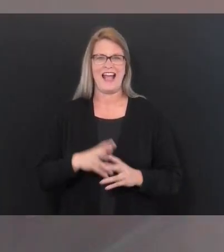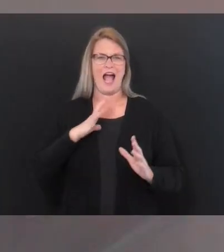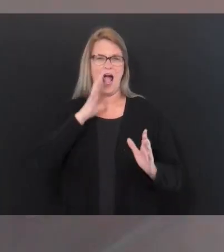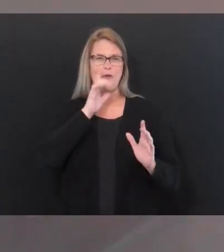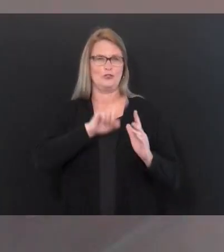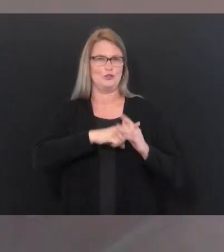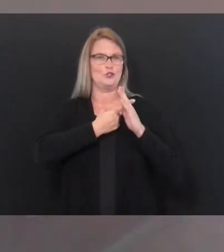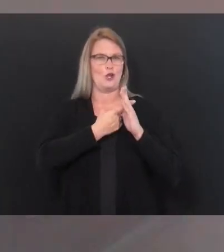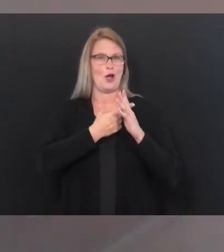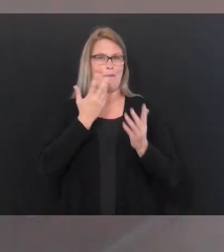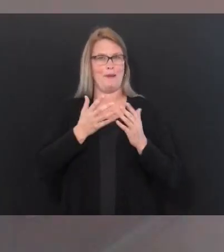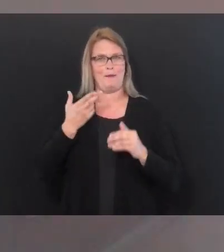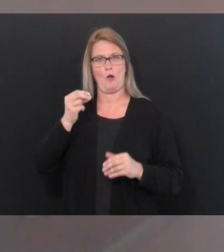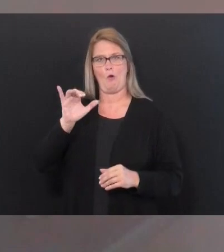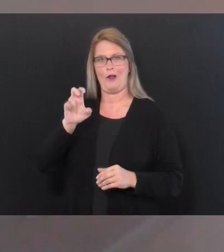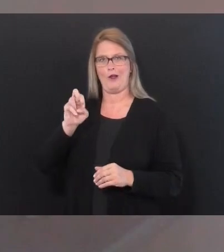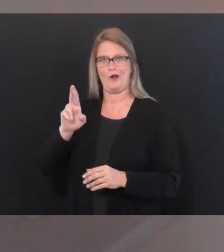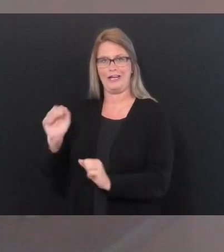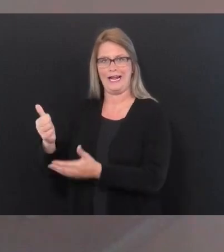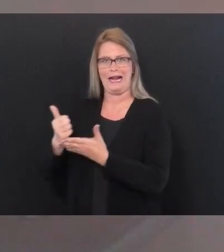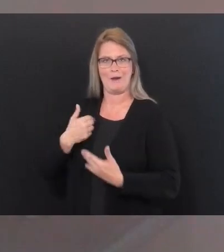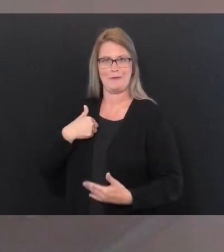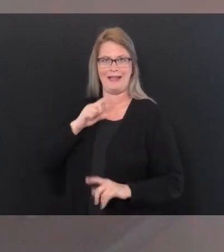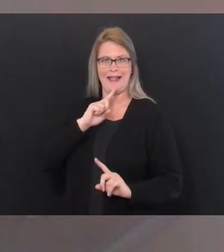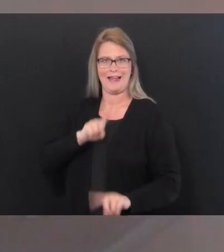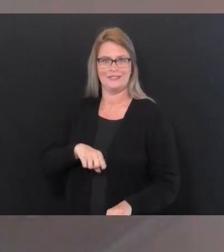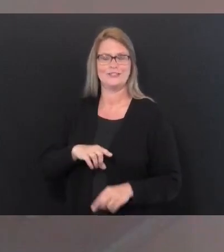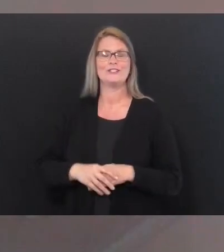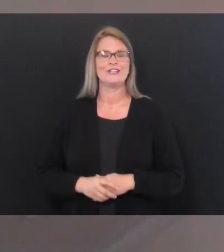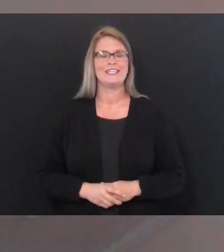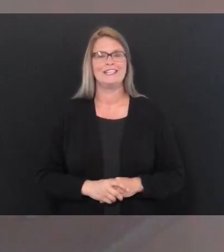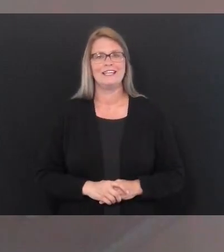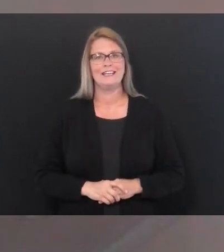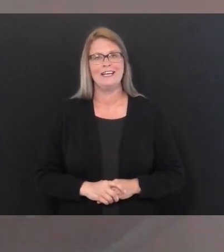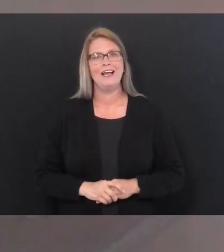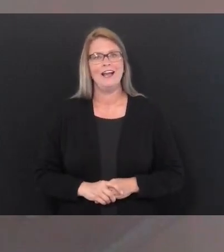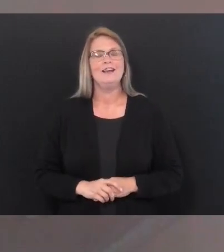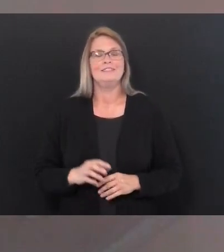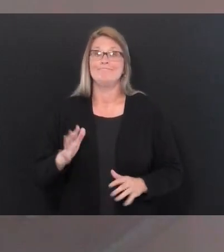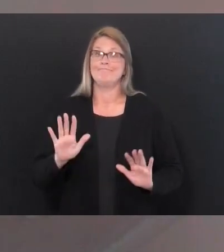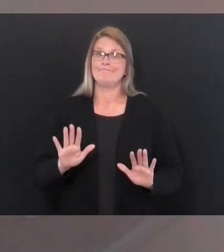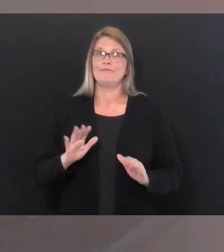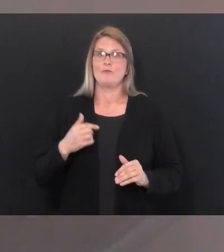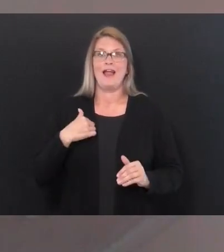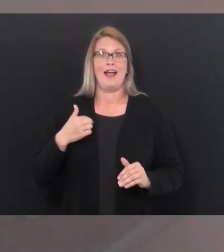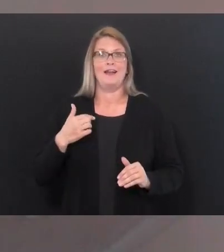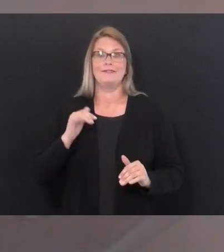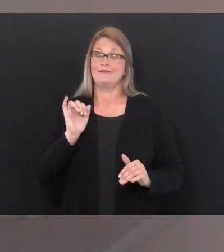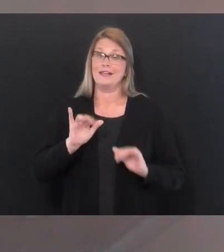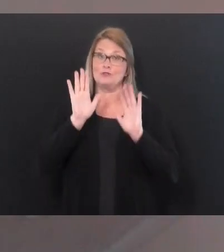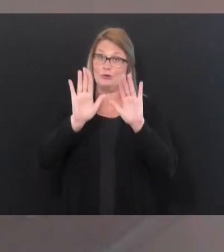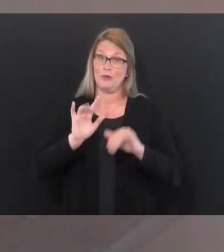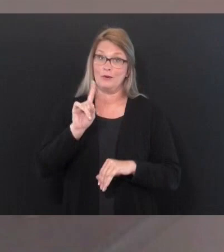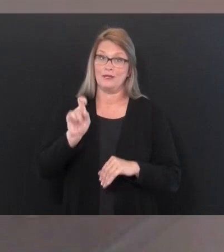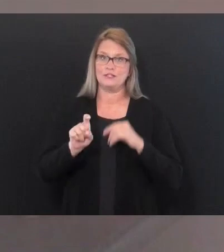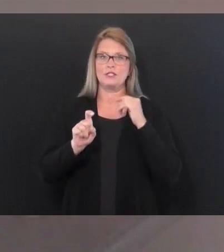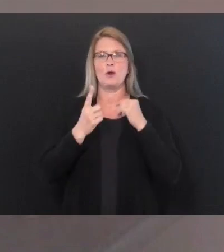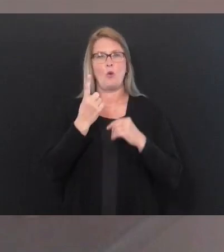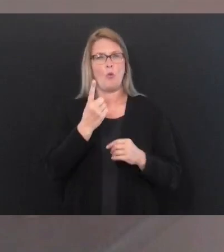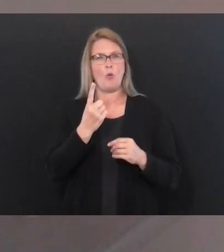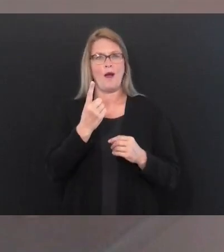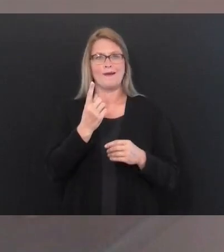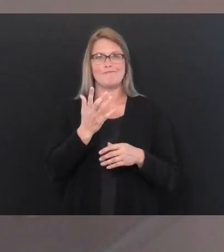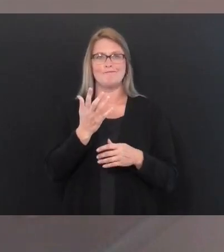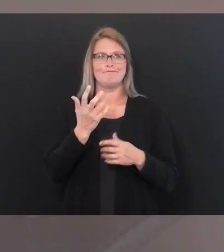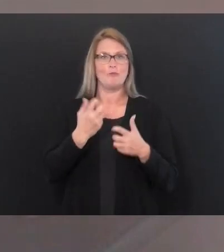well to help, and certainly Commissioner Slimp if she wants to add. I think that it's a great question. Part of the